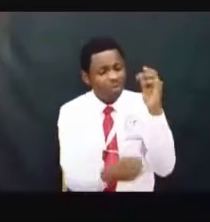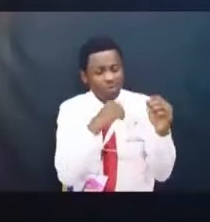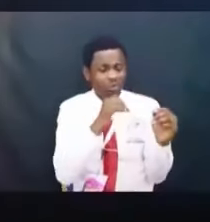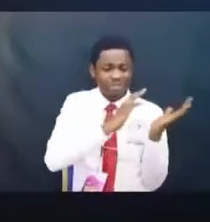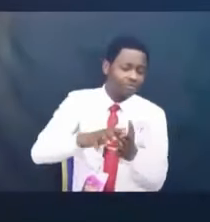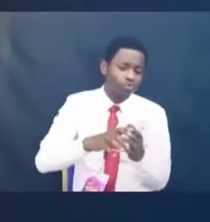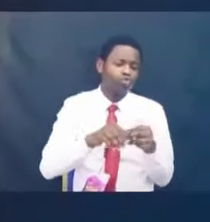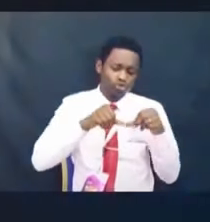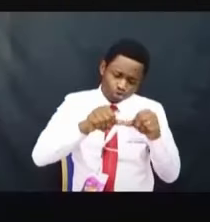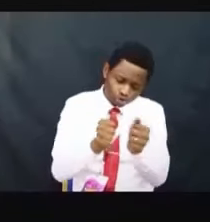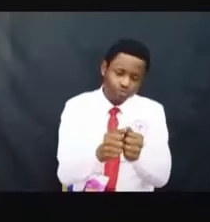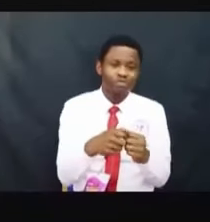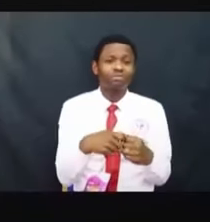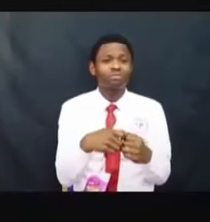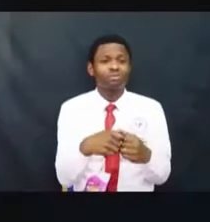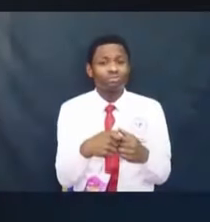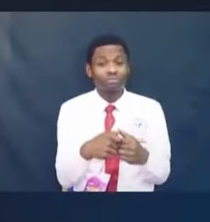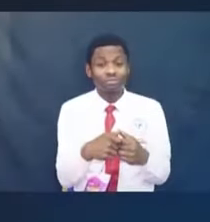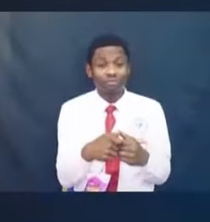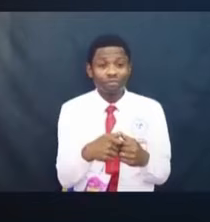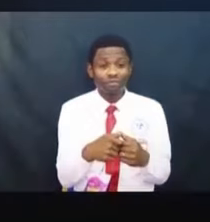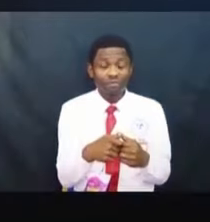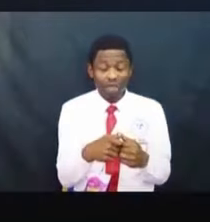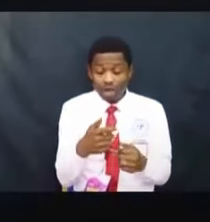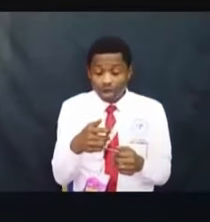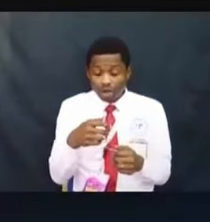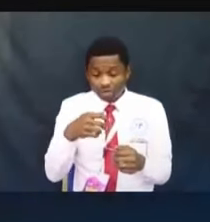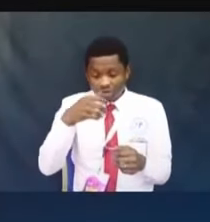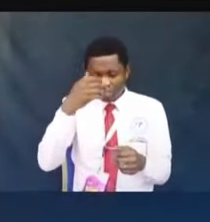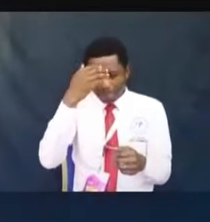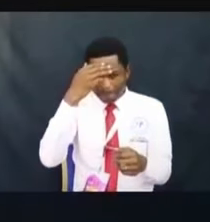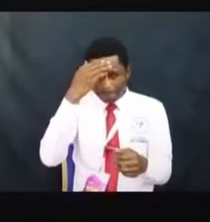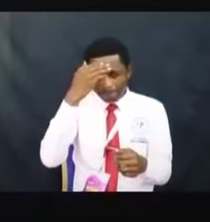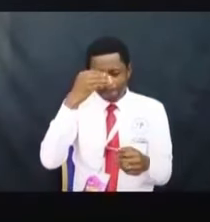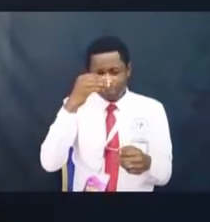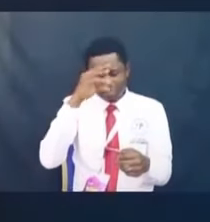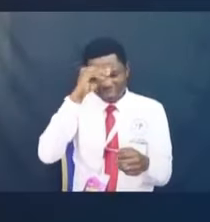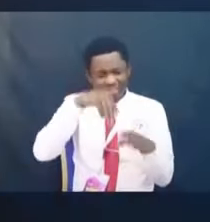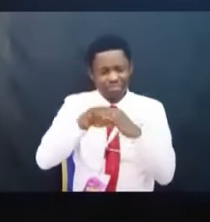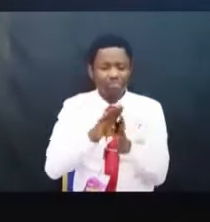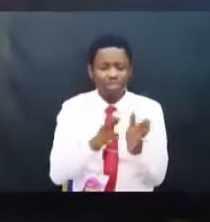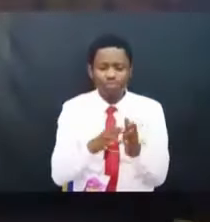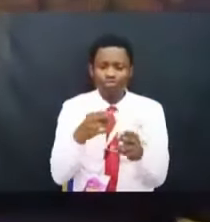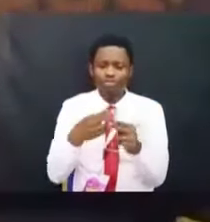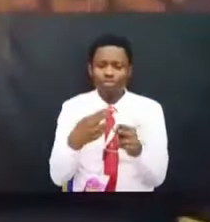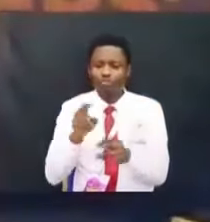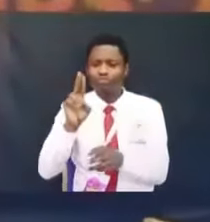you. The reason why Uriah died was simple. David's letter read like